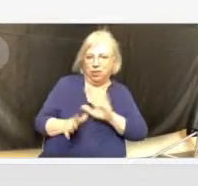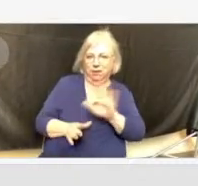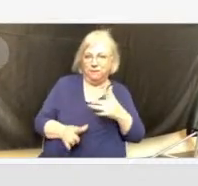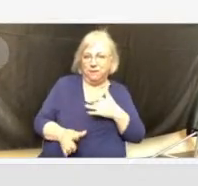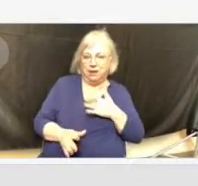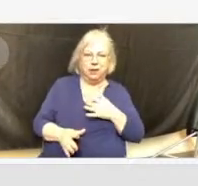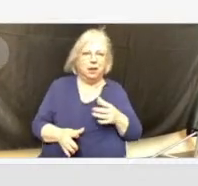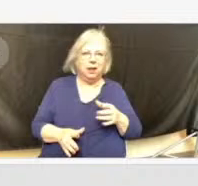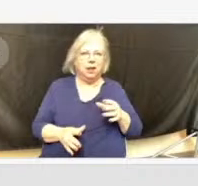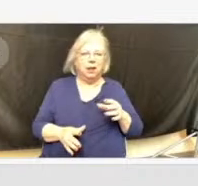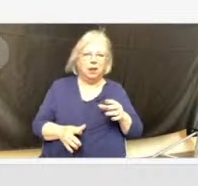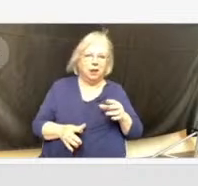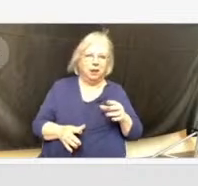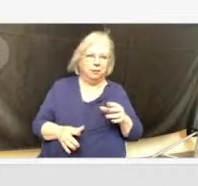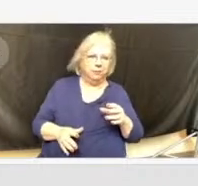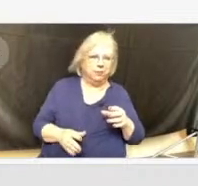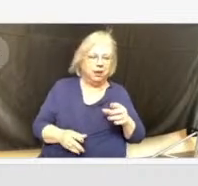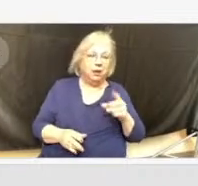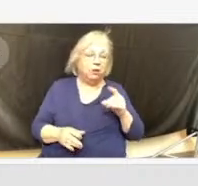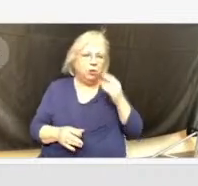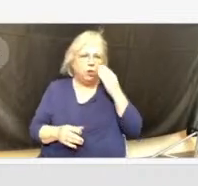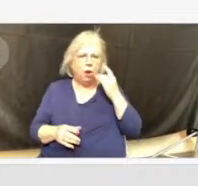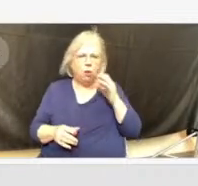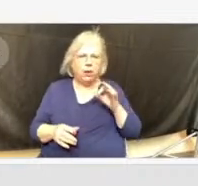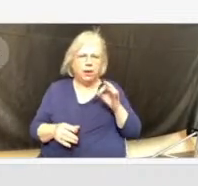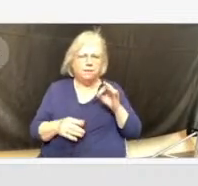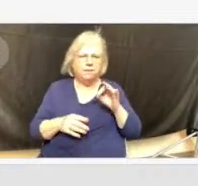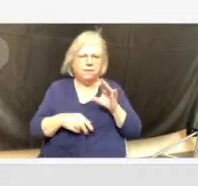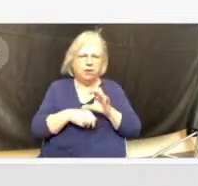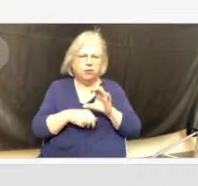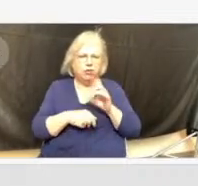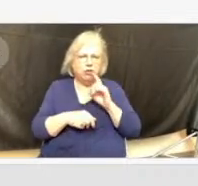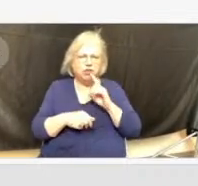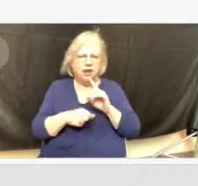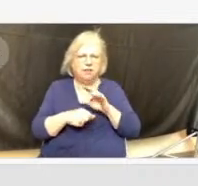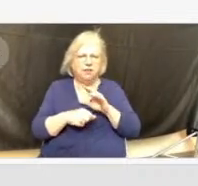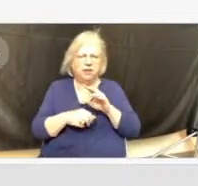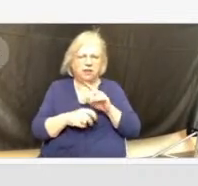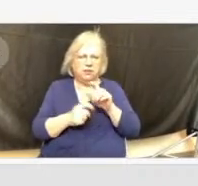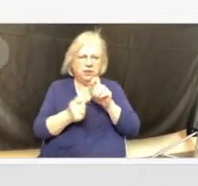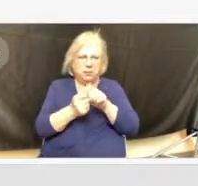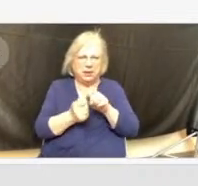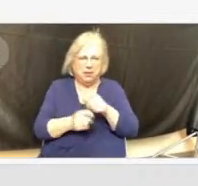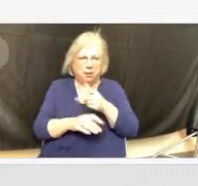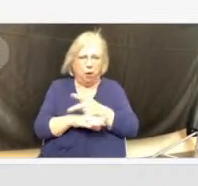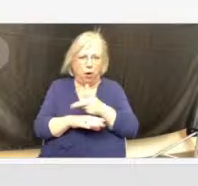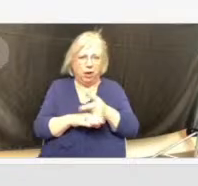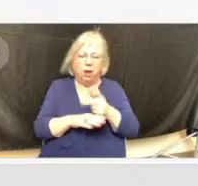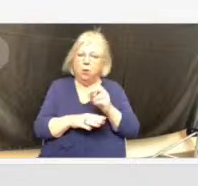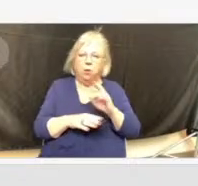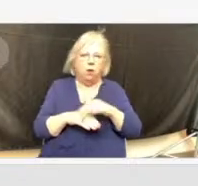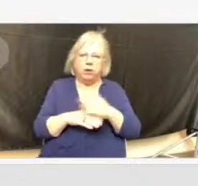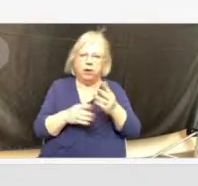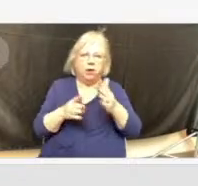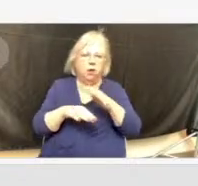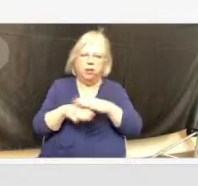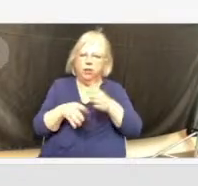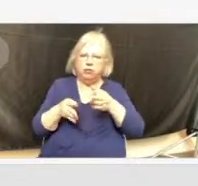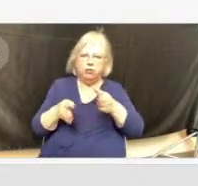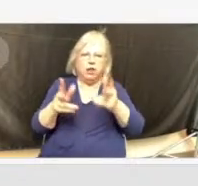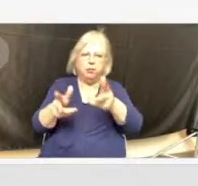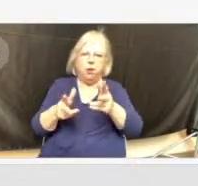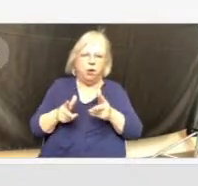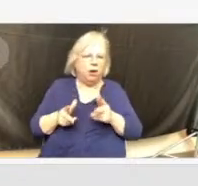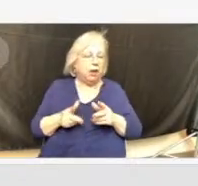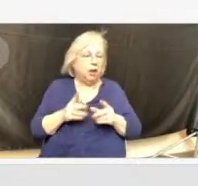there was designated parking for the church that was there? Like, or were they just parking on the street? That's for the staff, if y'all